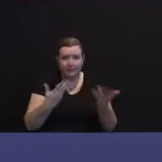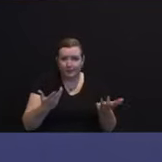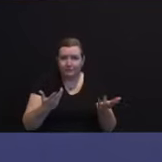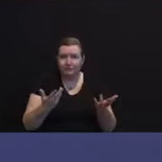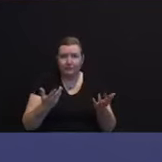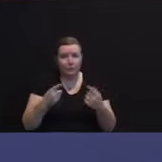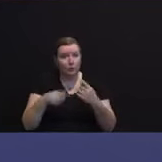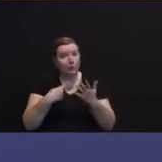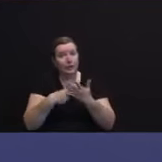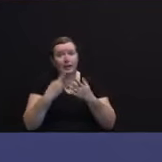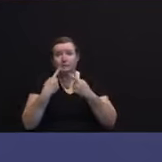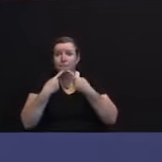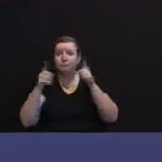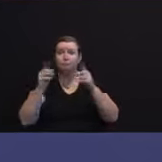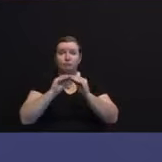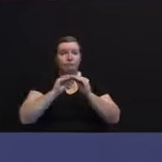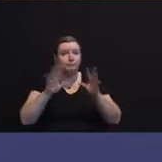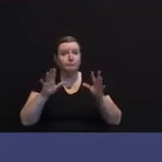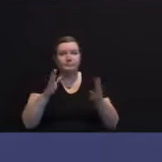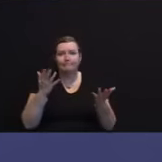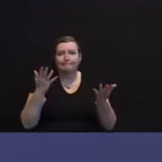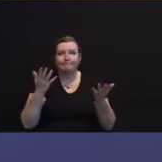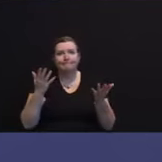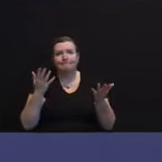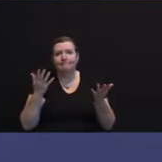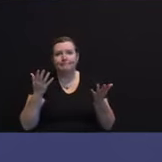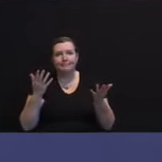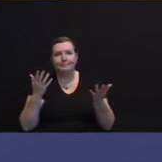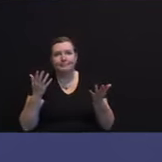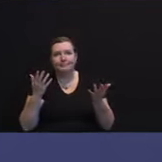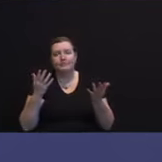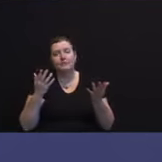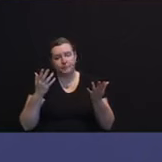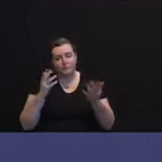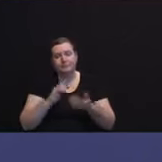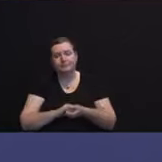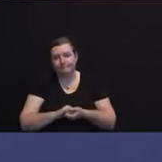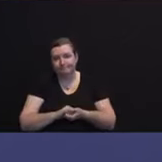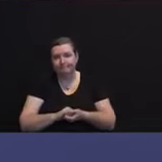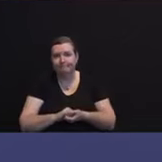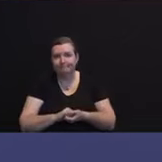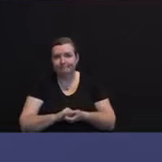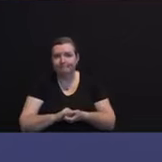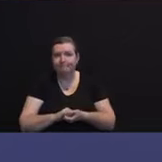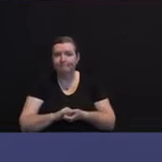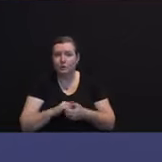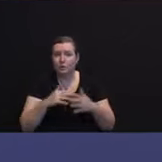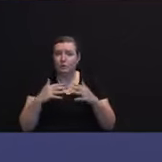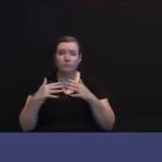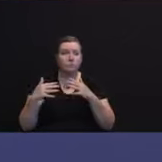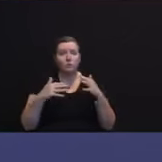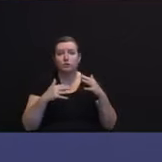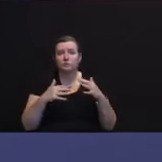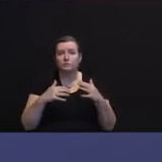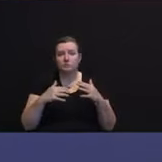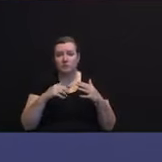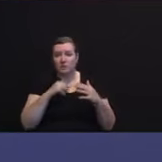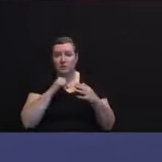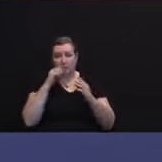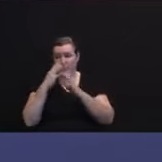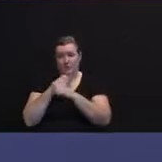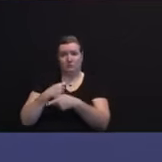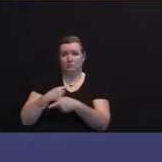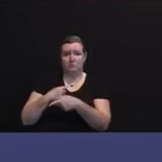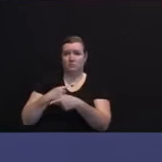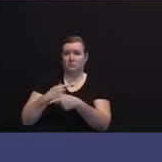always. The weapons we have at our disposal right now are not complex. They're incredibly basic. They're the ones I just mentioned. Please,